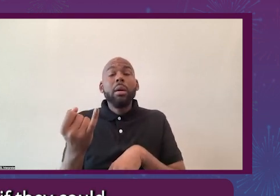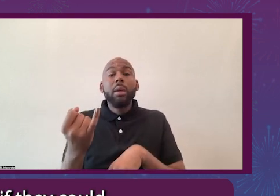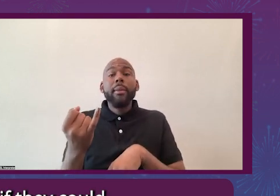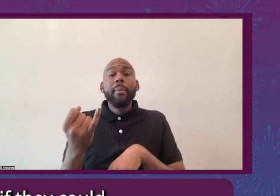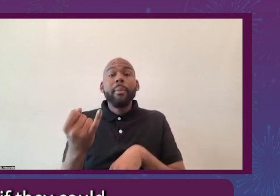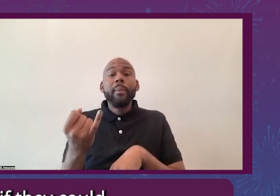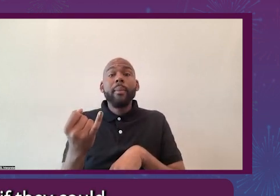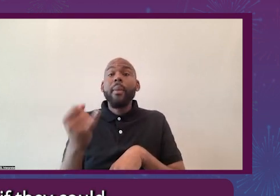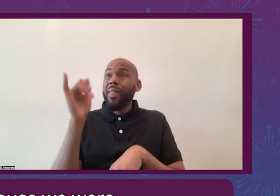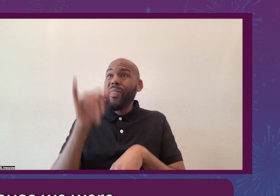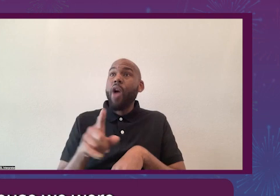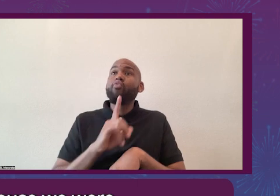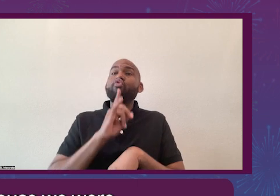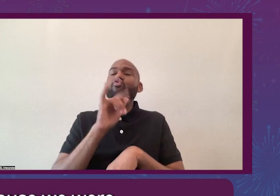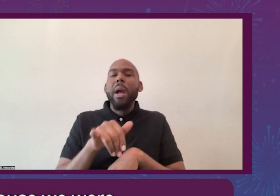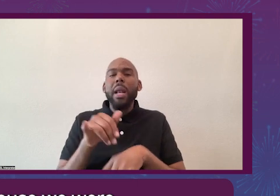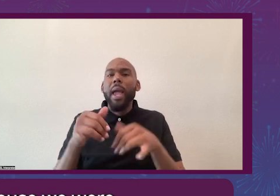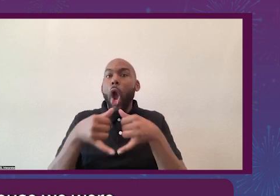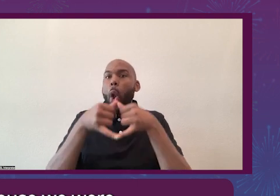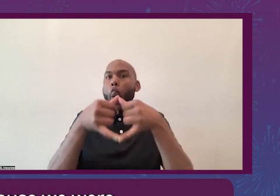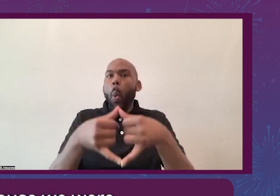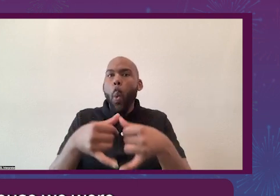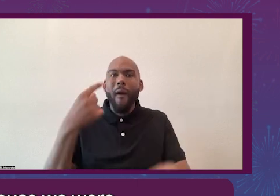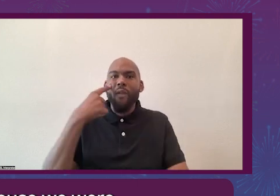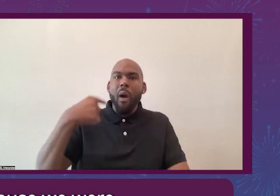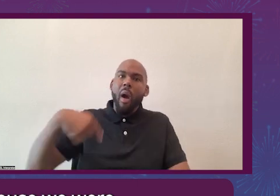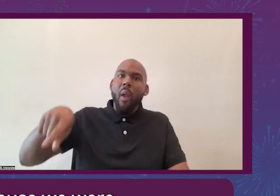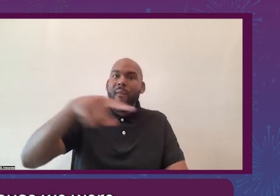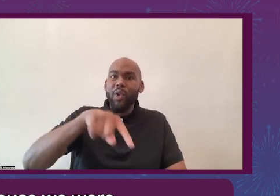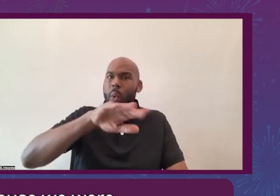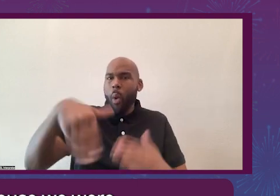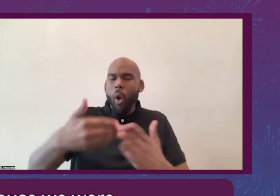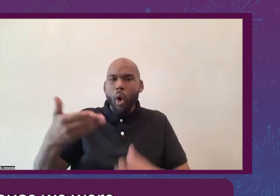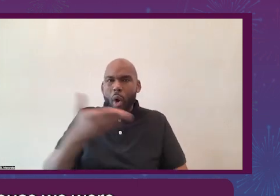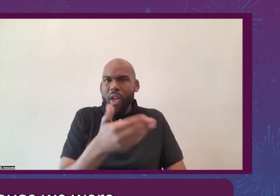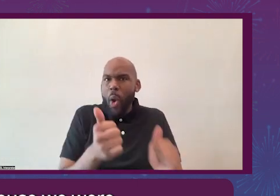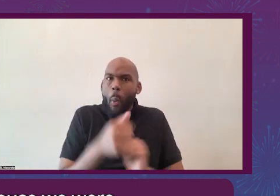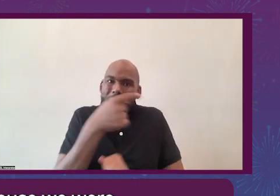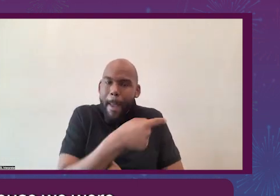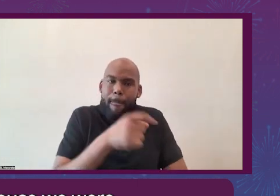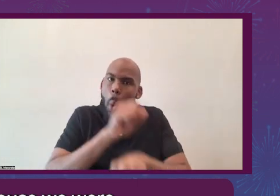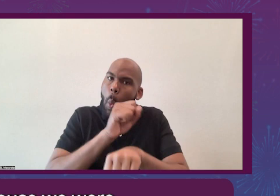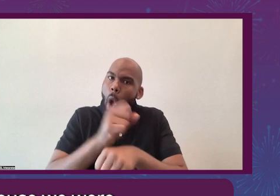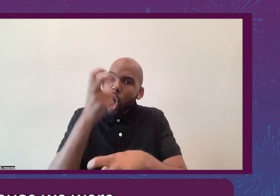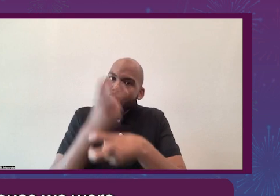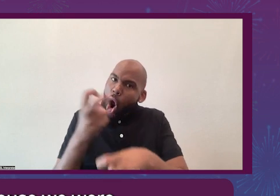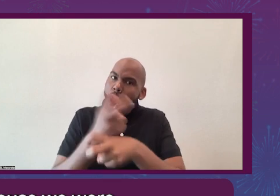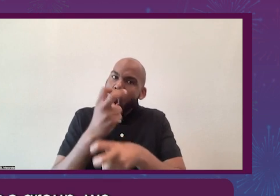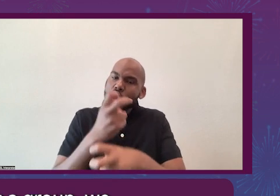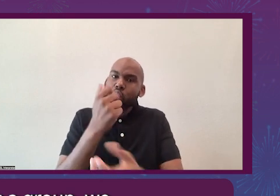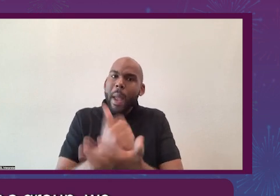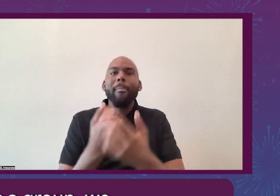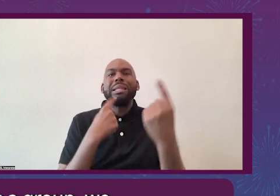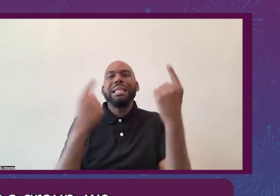that Ed's MacArthur was really an award to all of us, because we were all there with him, working so hard, and